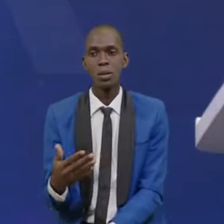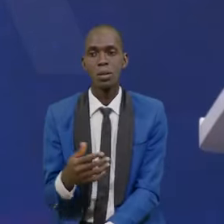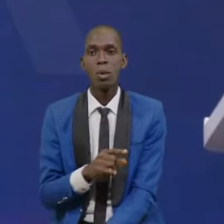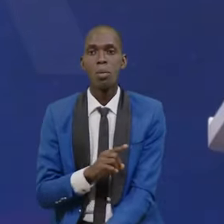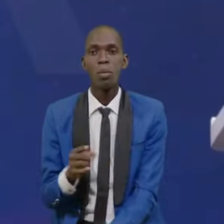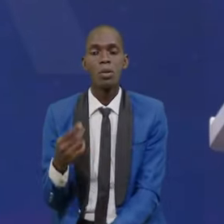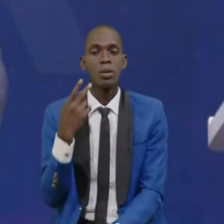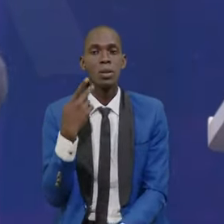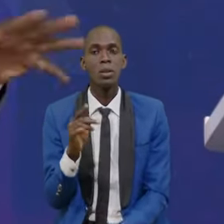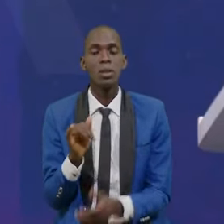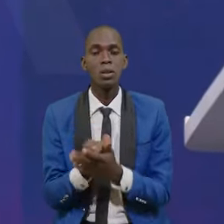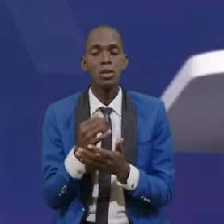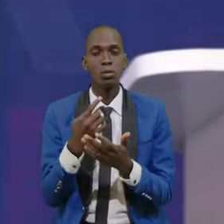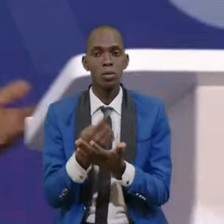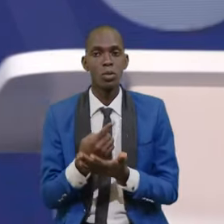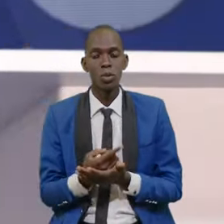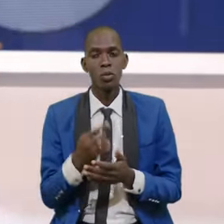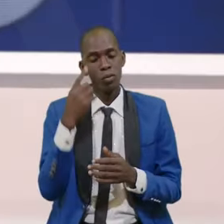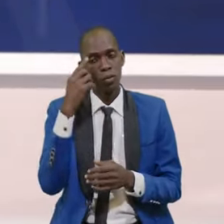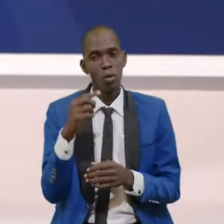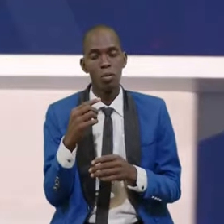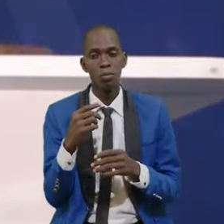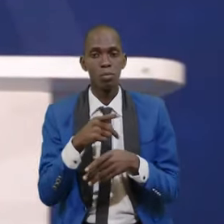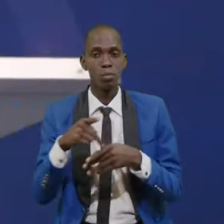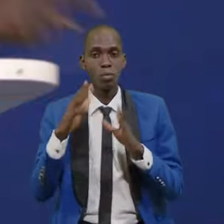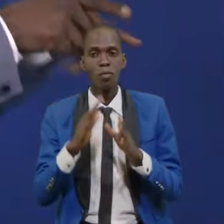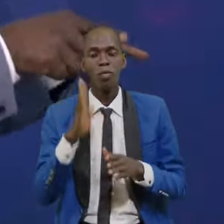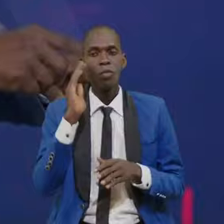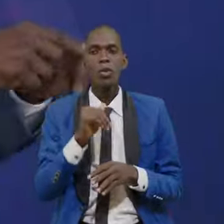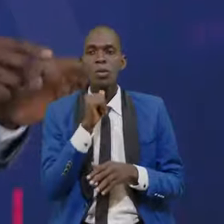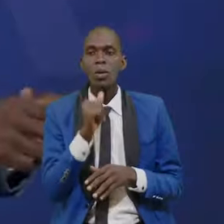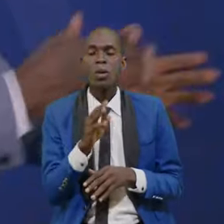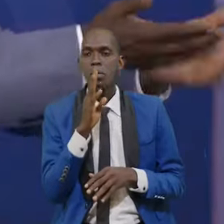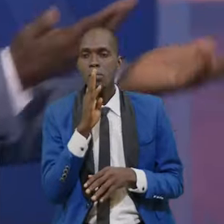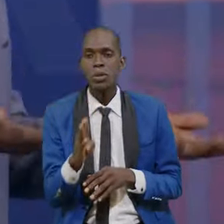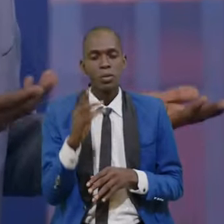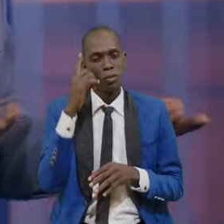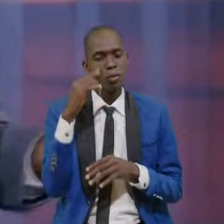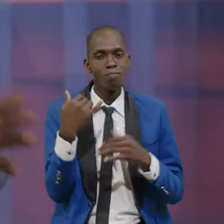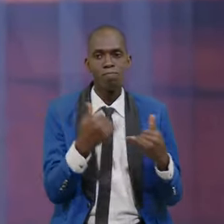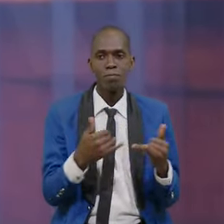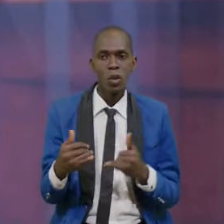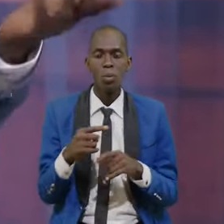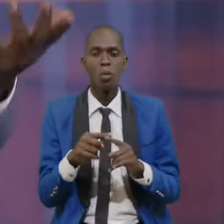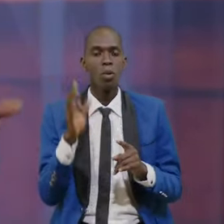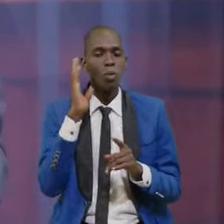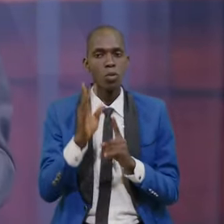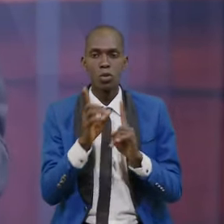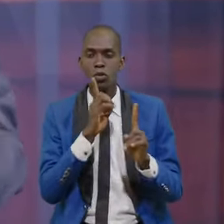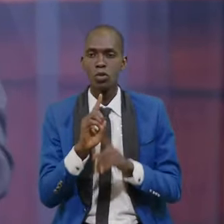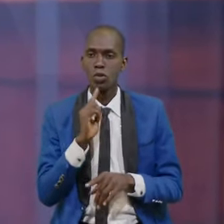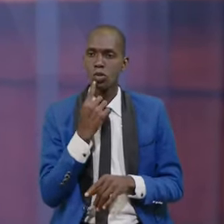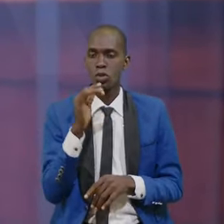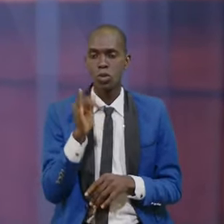for entertainment. It will not be for motivation. They'll delve into their practice and they will see what